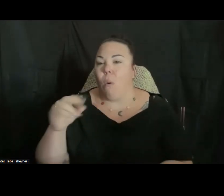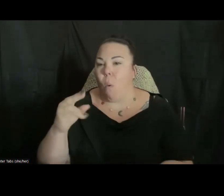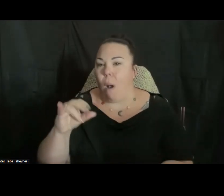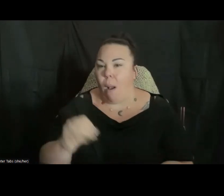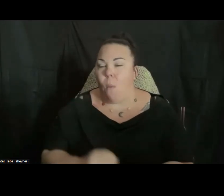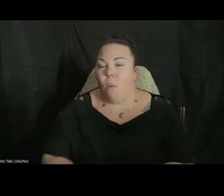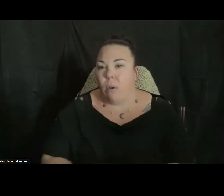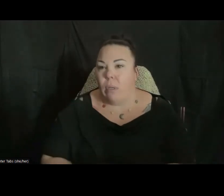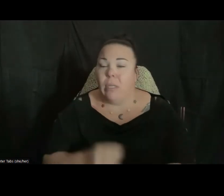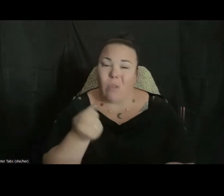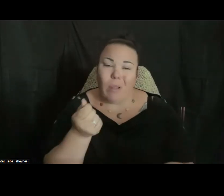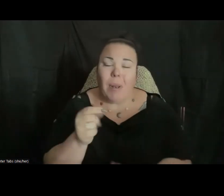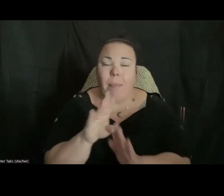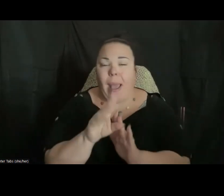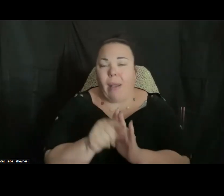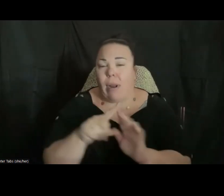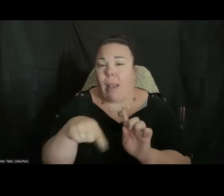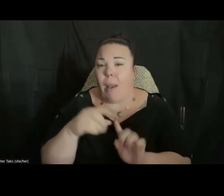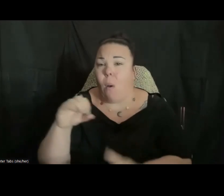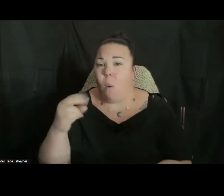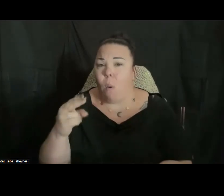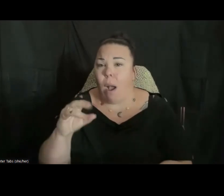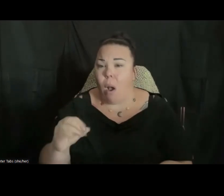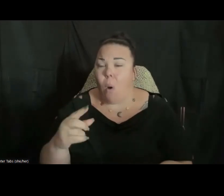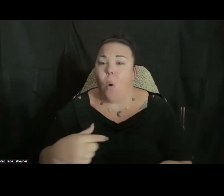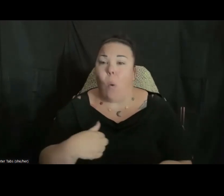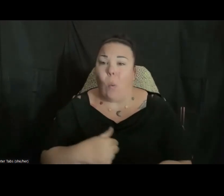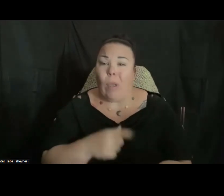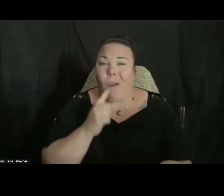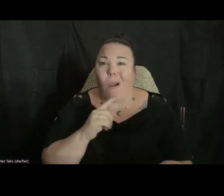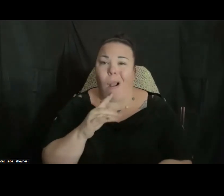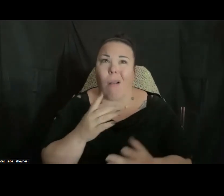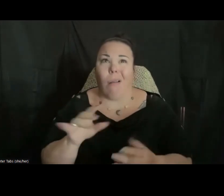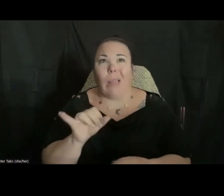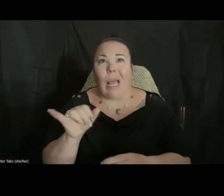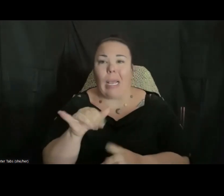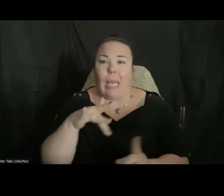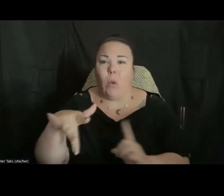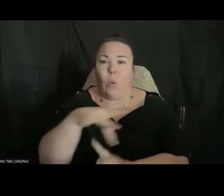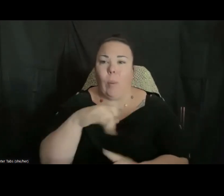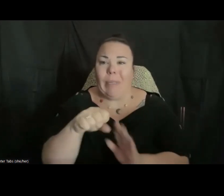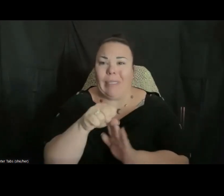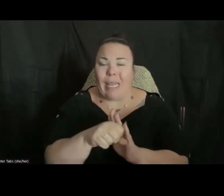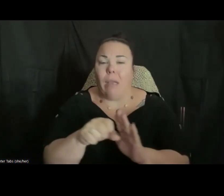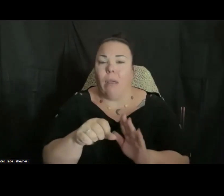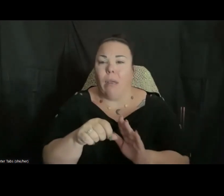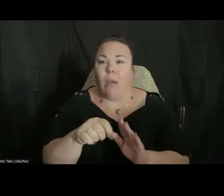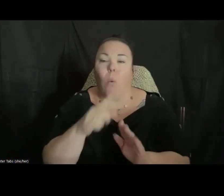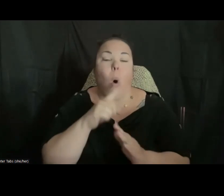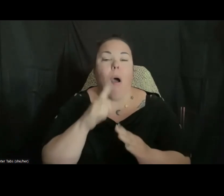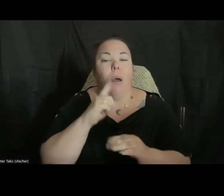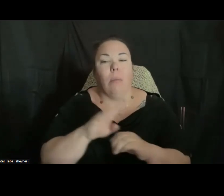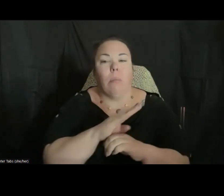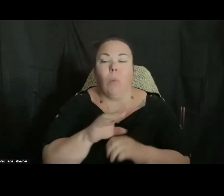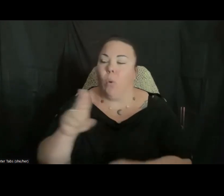on Ohio is that we are a technically urban state. However, we have a lot of very rural communities in Ohio,